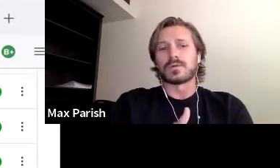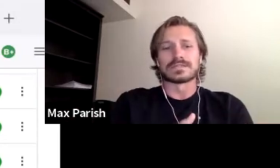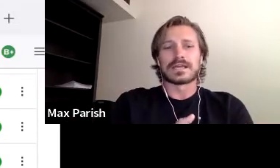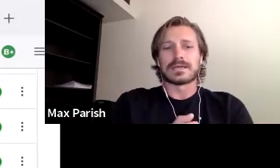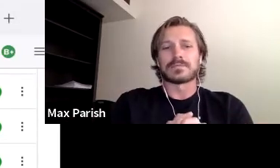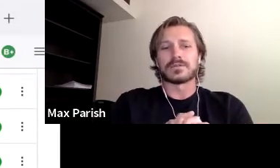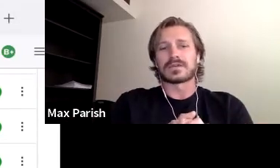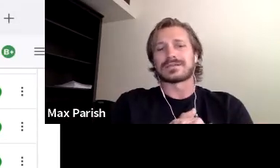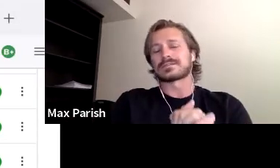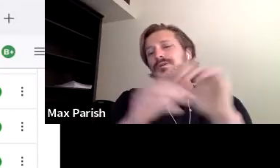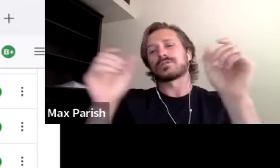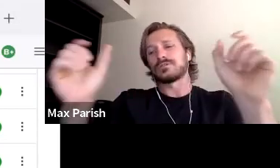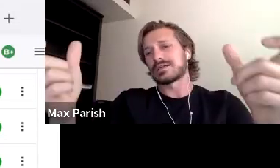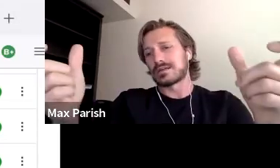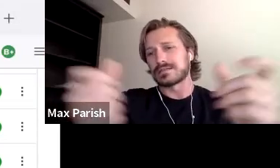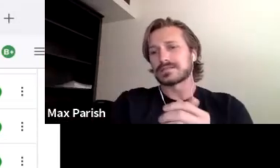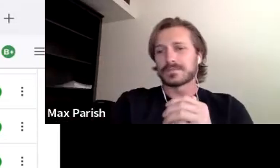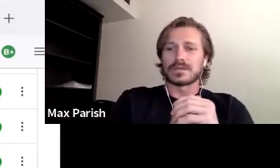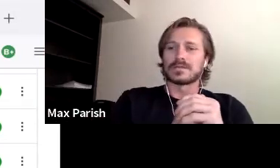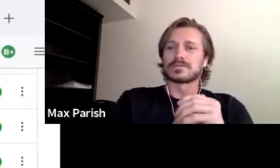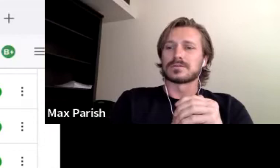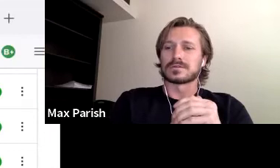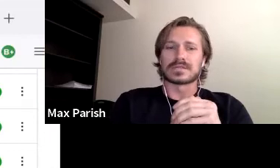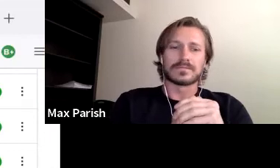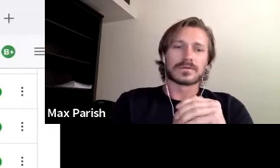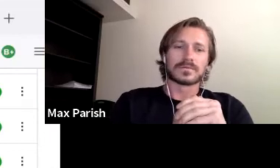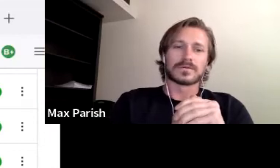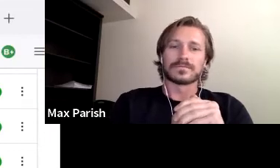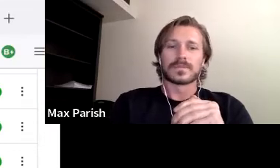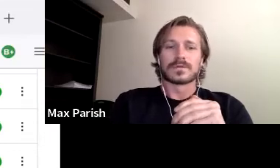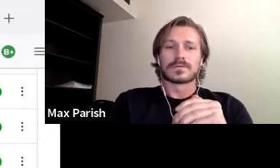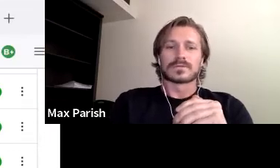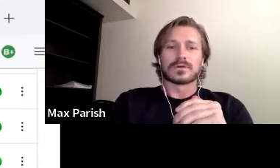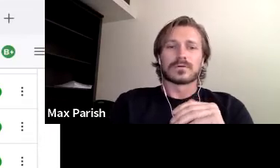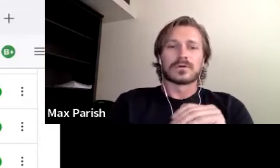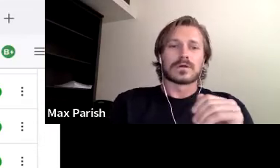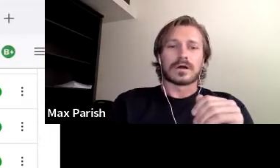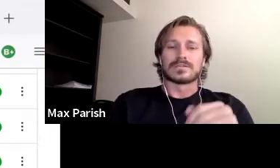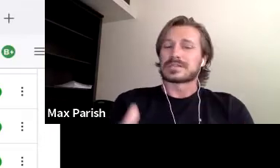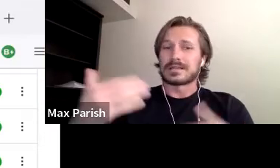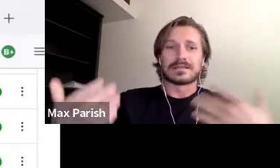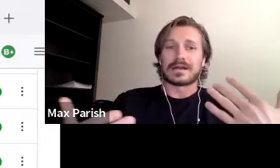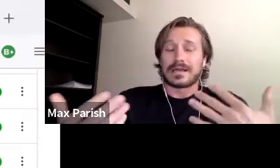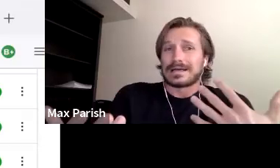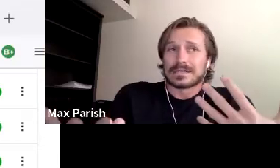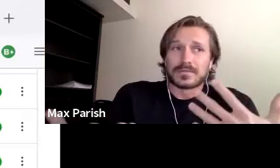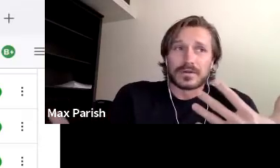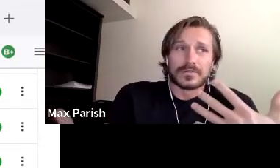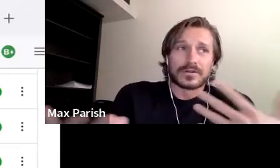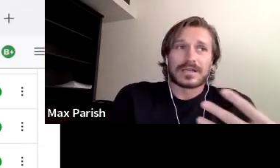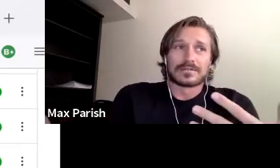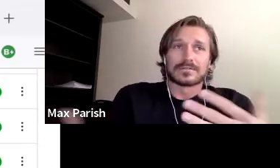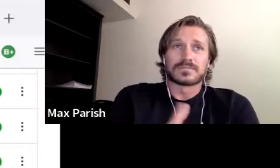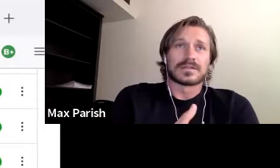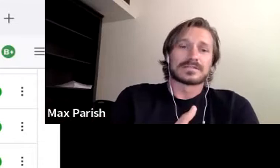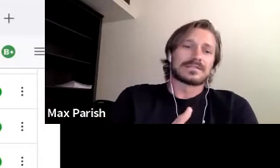by Wednesday, but you can't put 2 deadlines into an assignment component. So I asked them to put it on